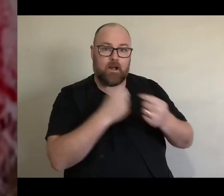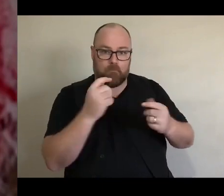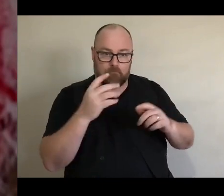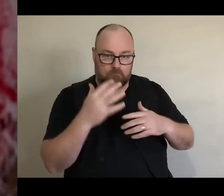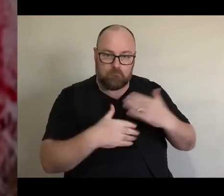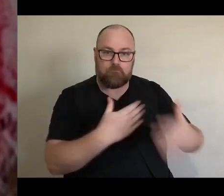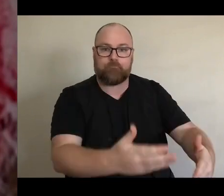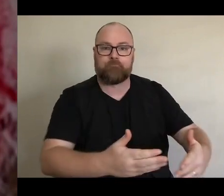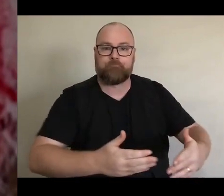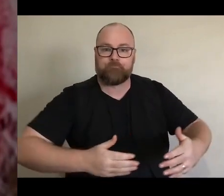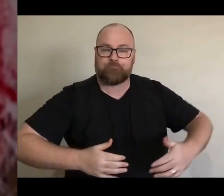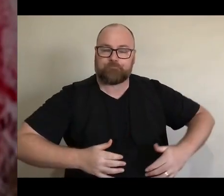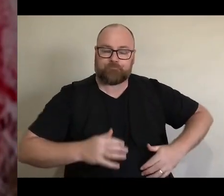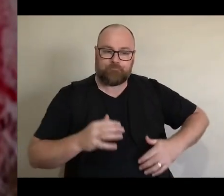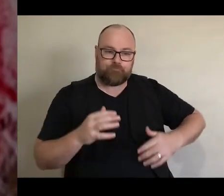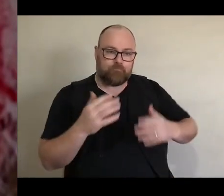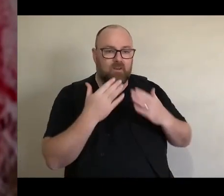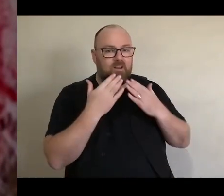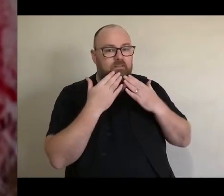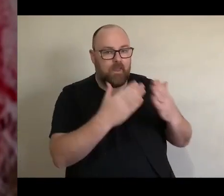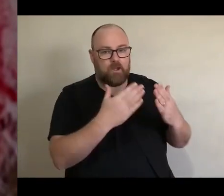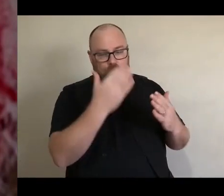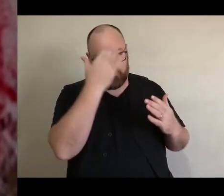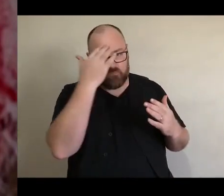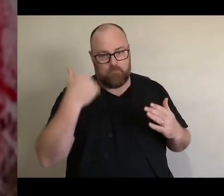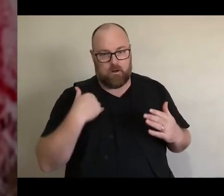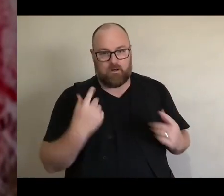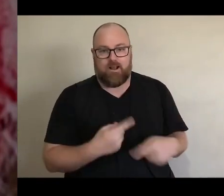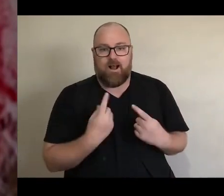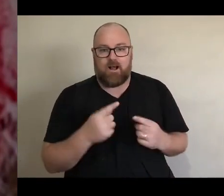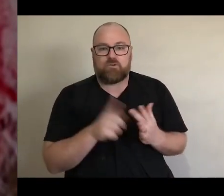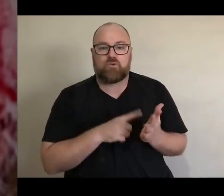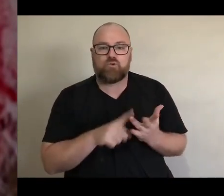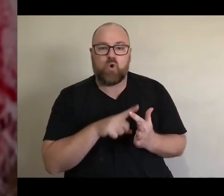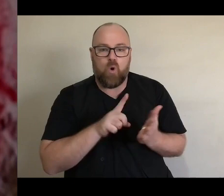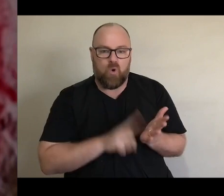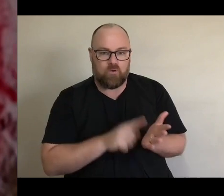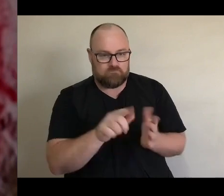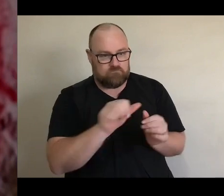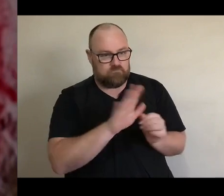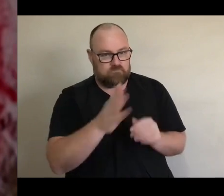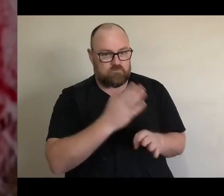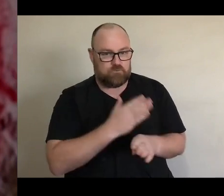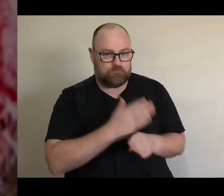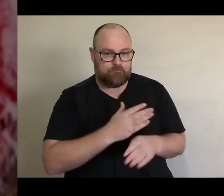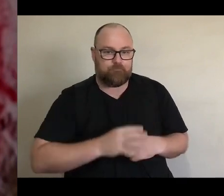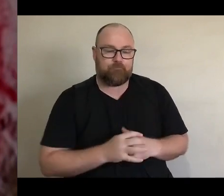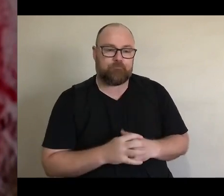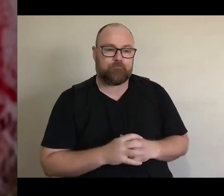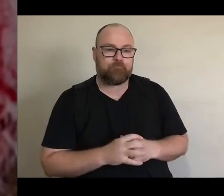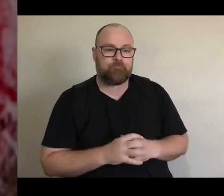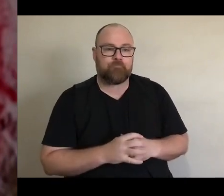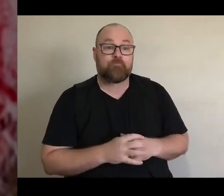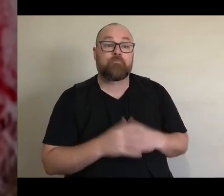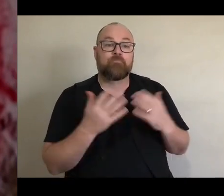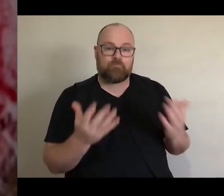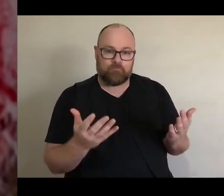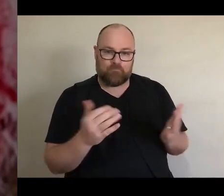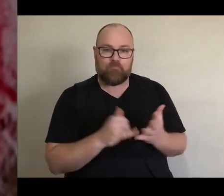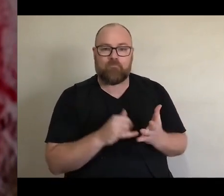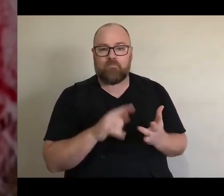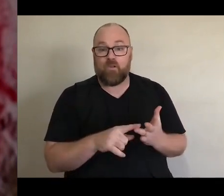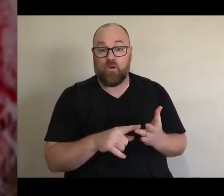reminding us of that, Joel. You have done just an extraordinary job. Yeah. And so too is our ways of